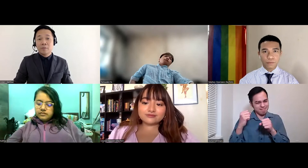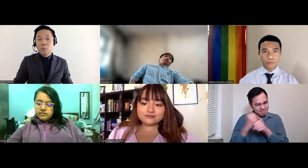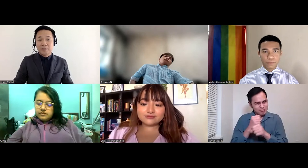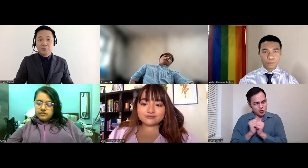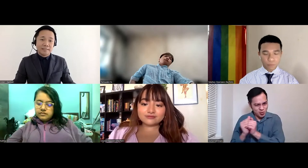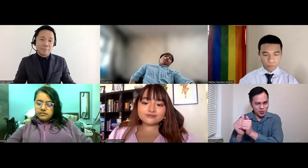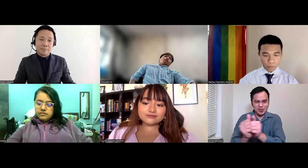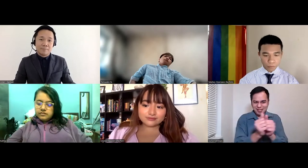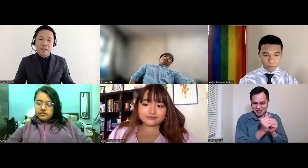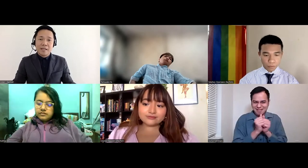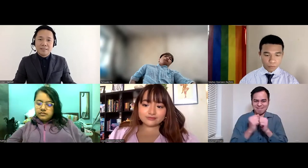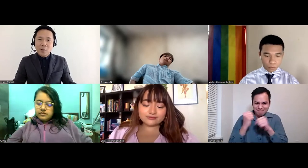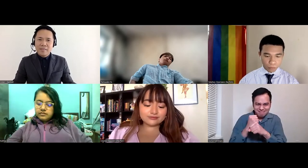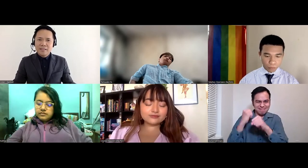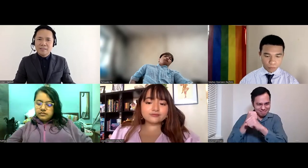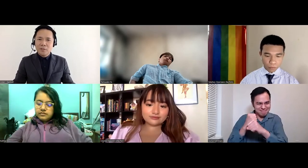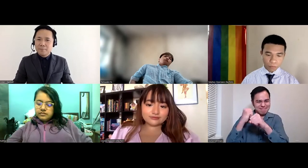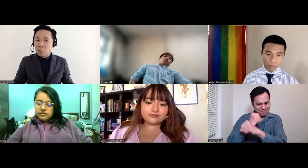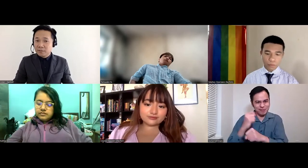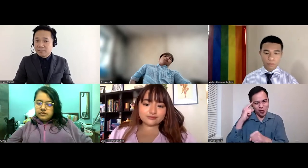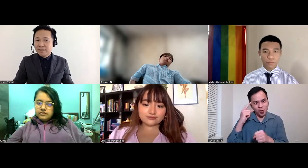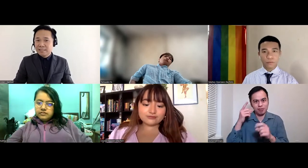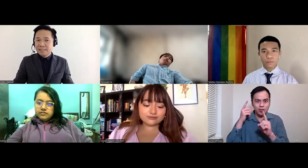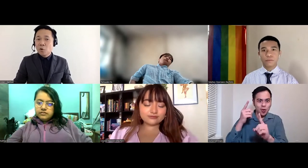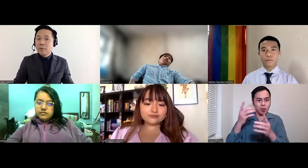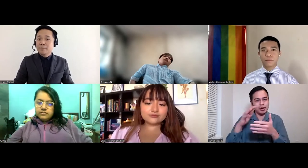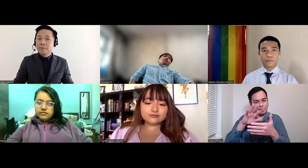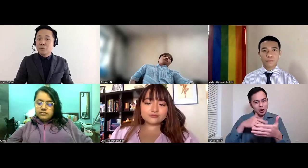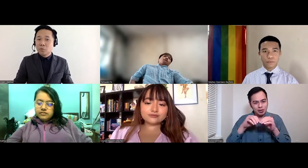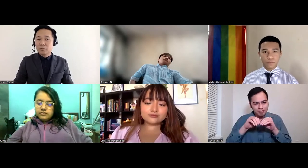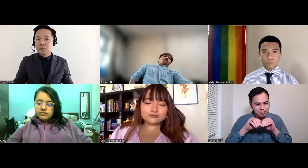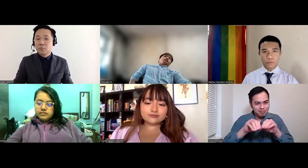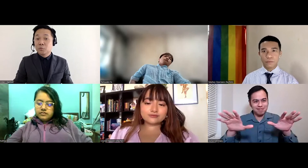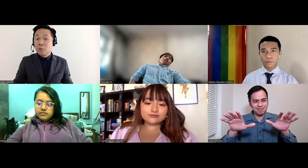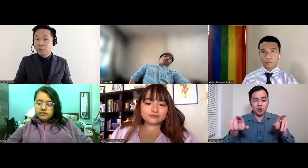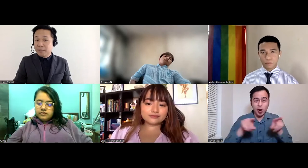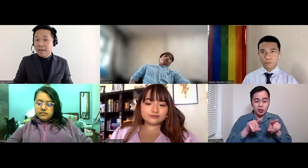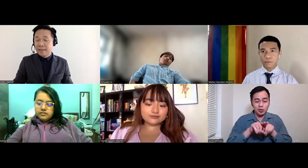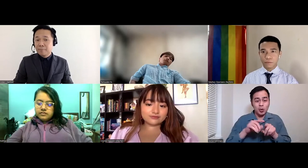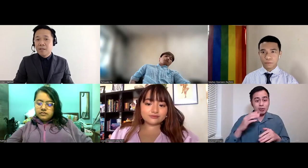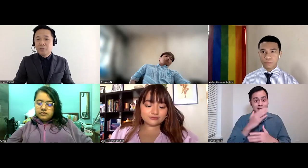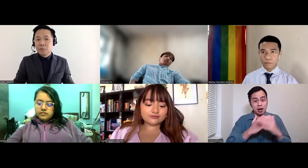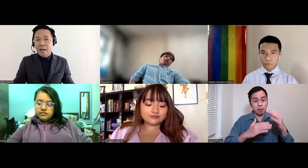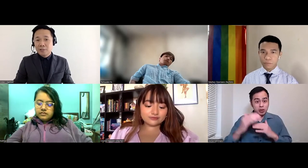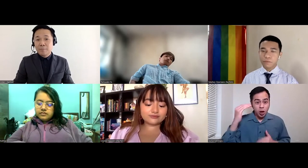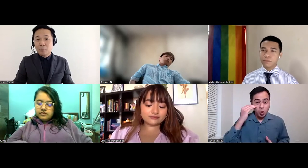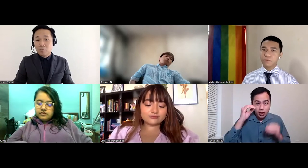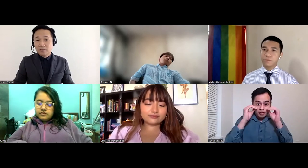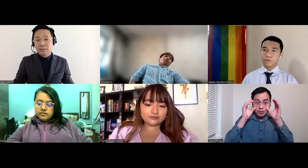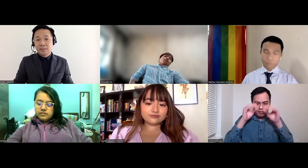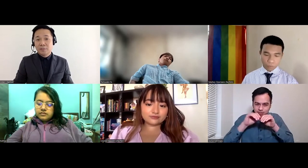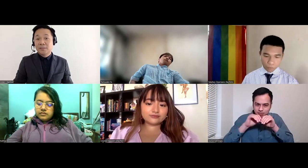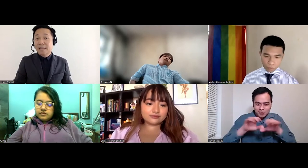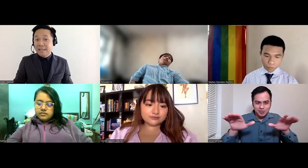more willing to accept them. So I think what's important is that this open up the door to work together to actually